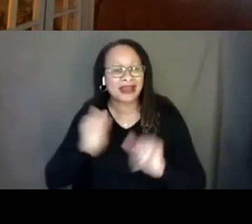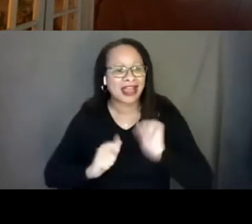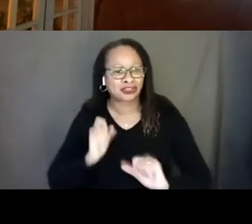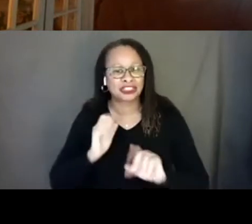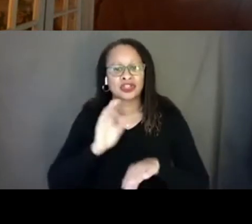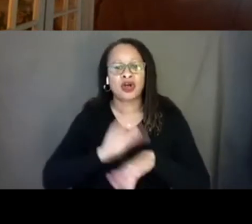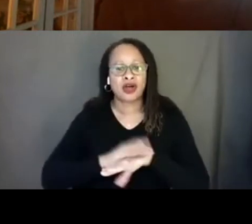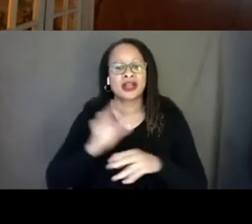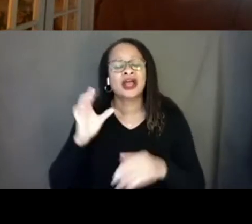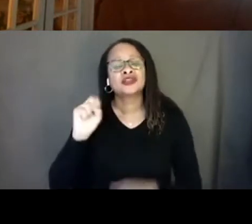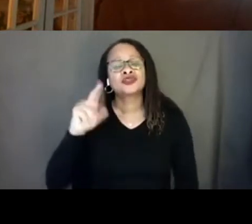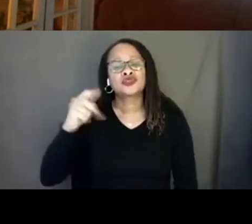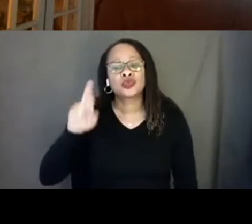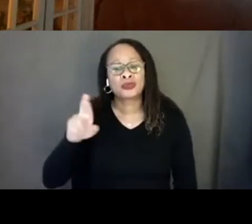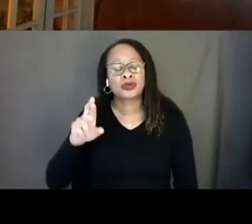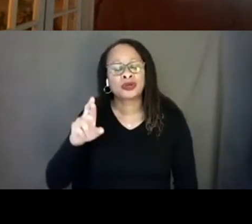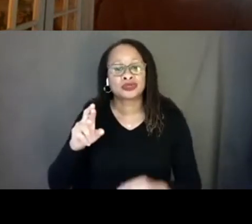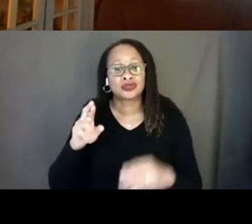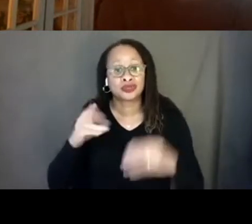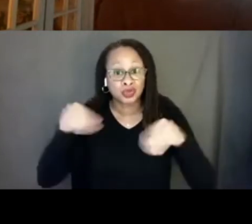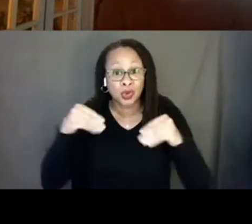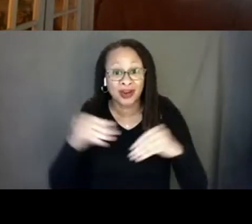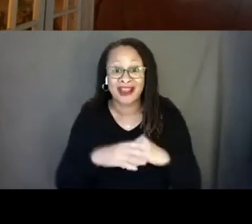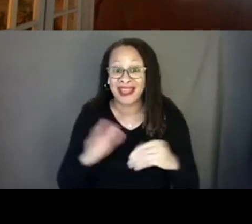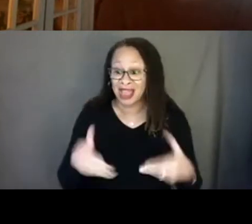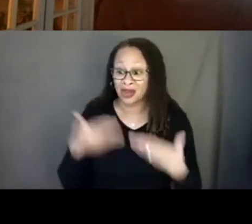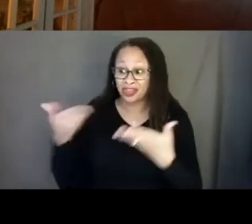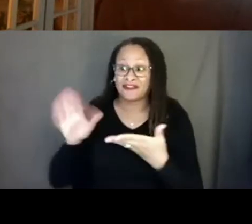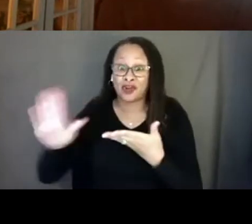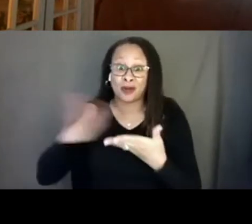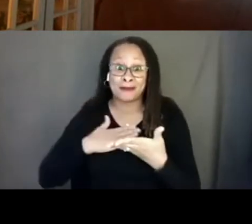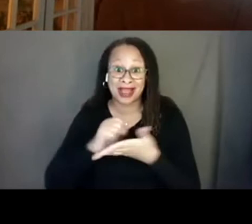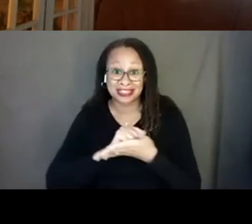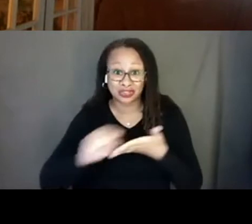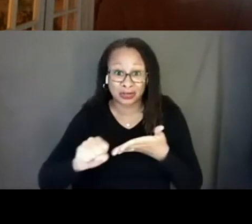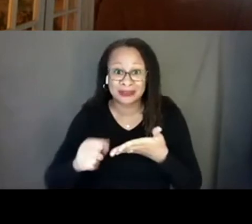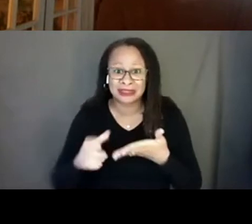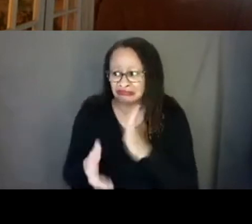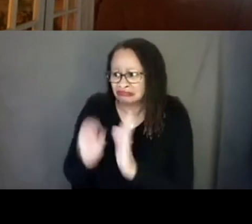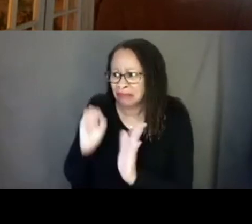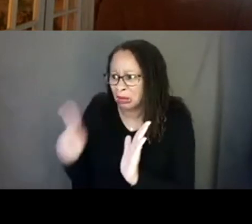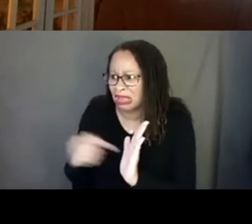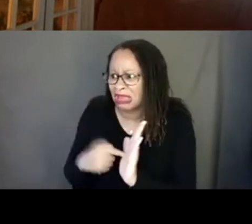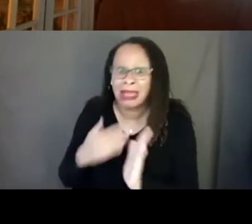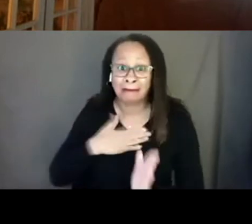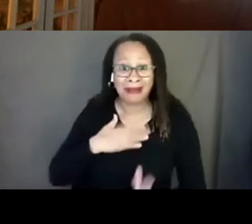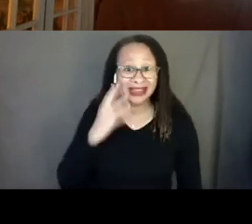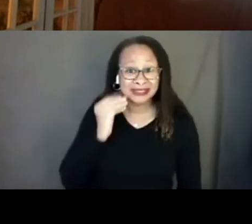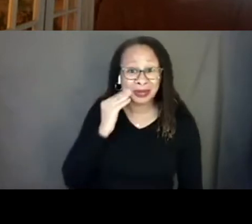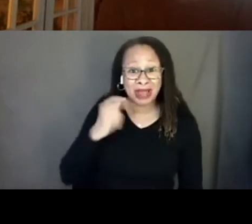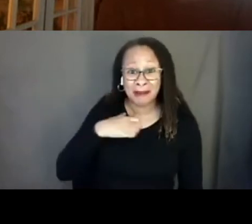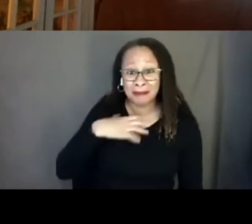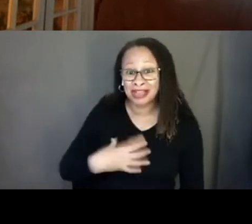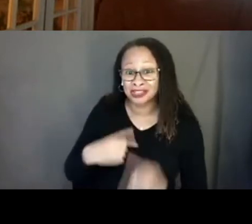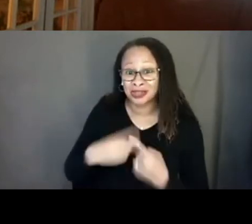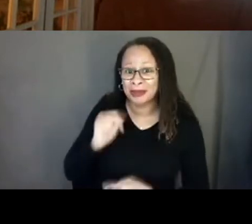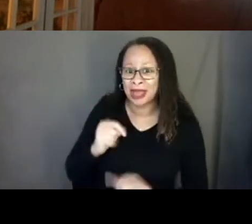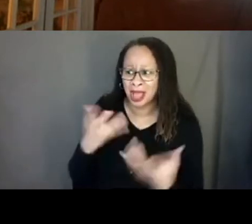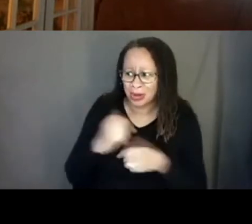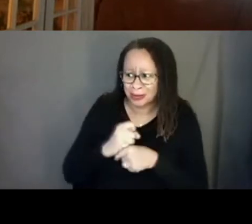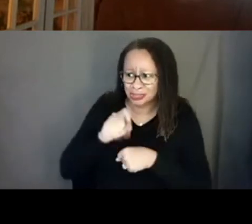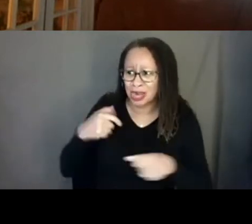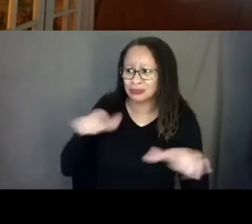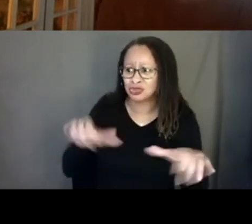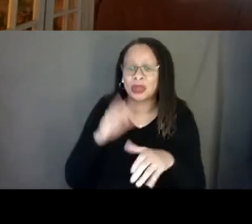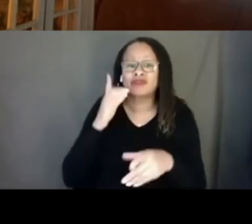give her my scripts and be like, is this okay? Like, this is my experience and I'm passionate about it, but I want to make sure that I'm doing right